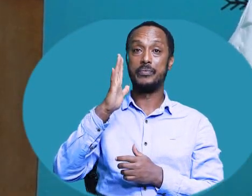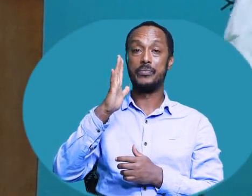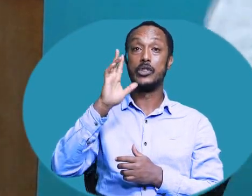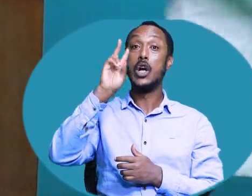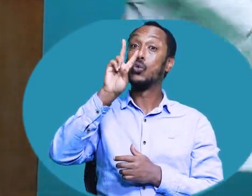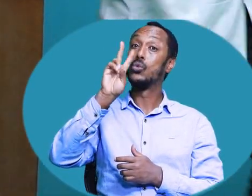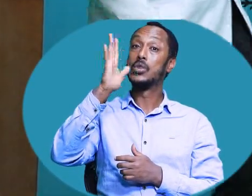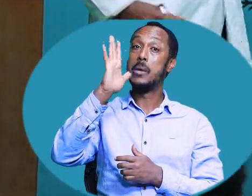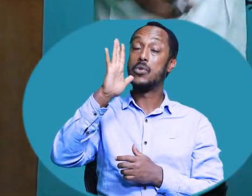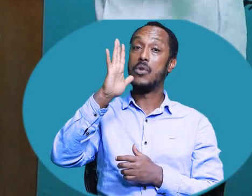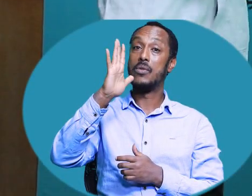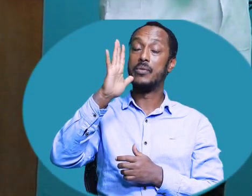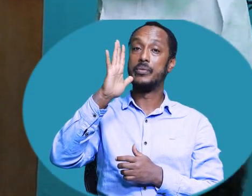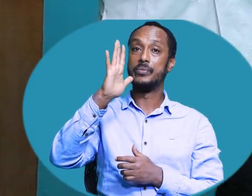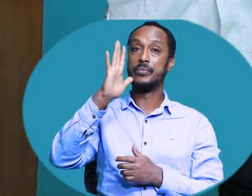of